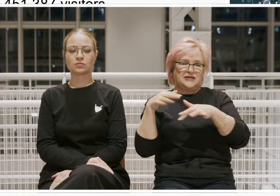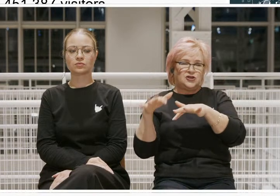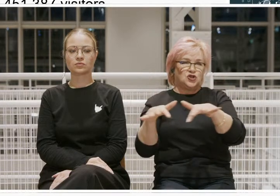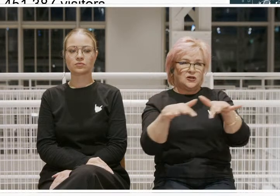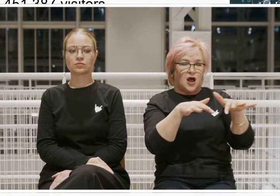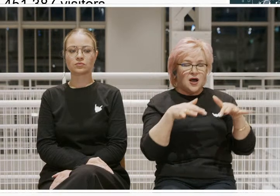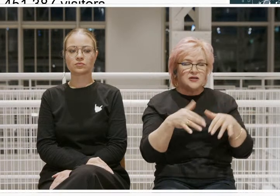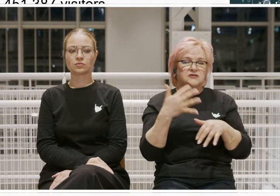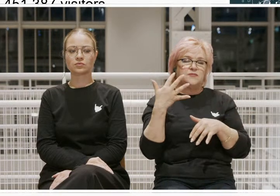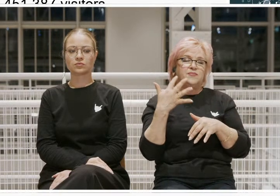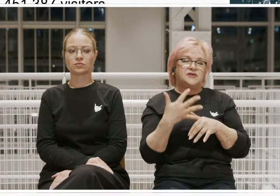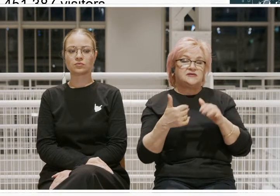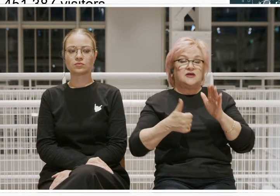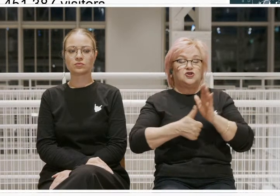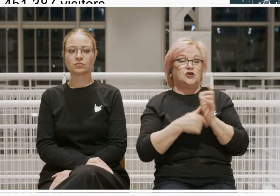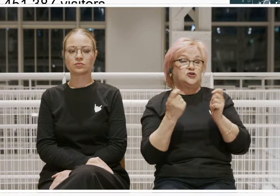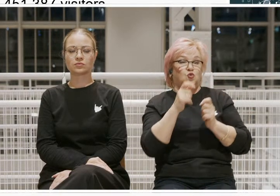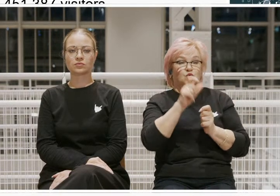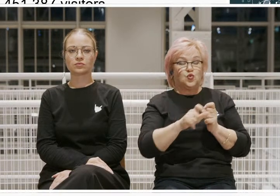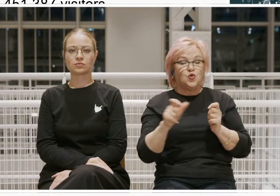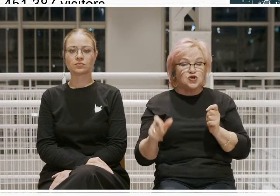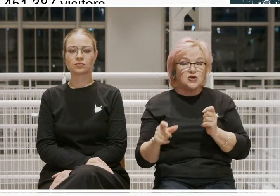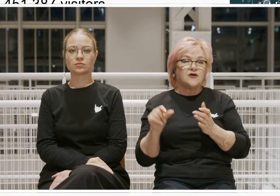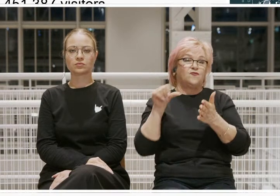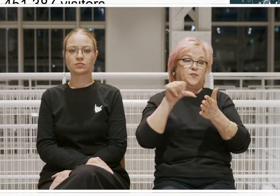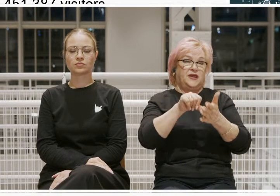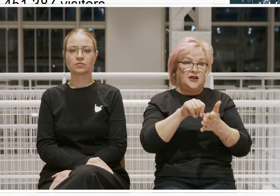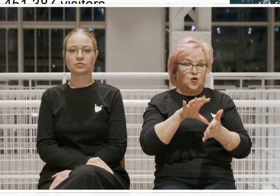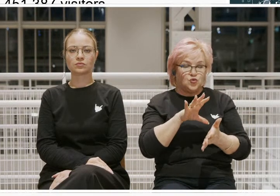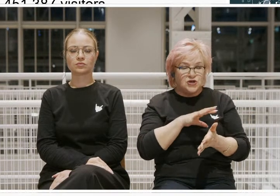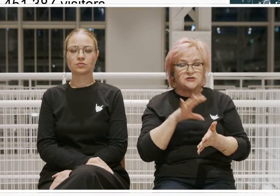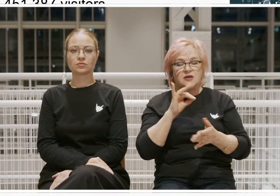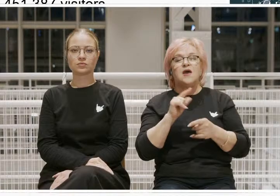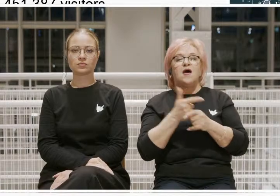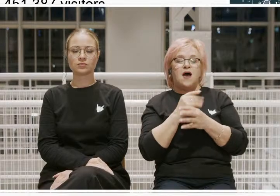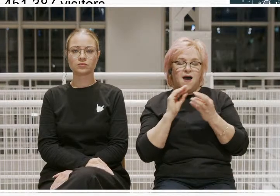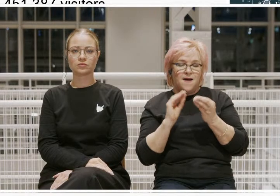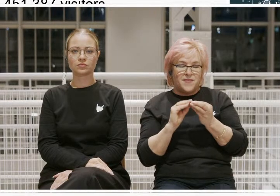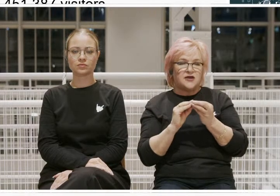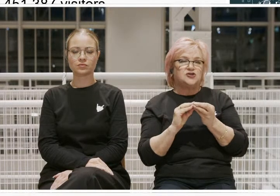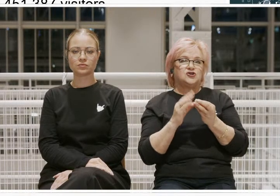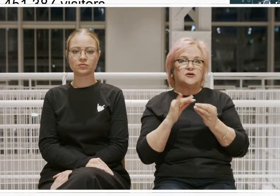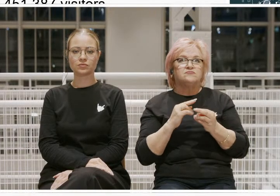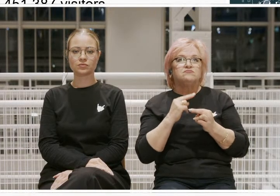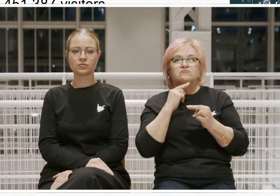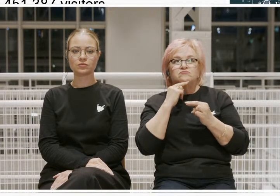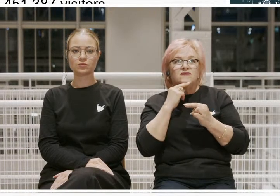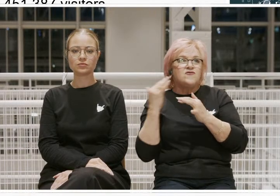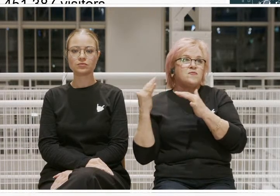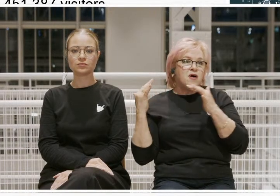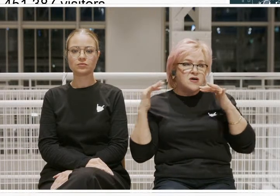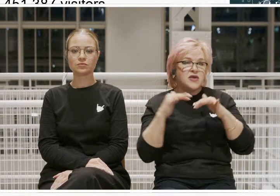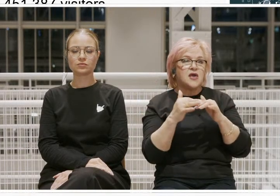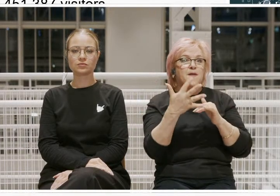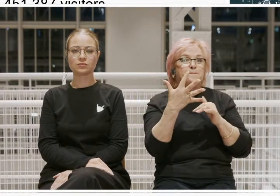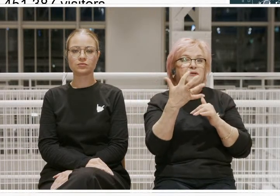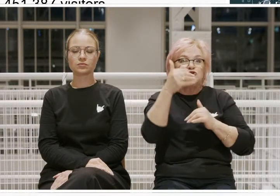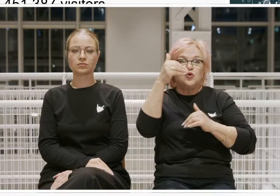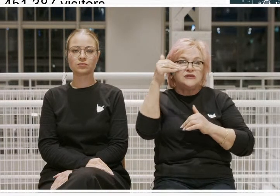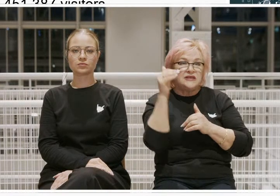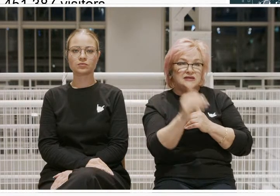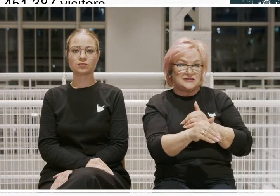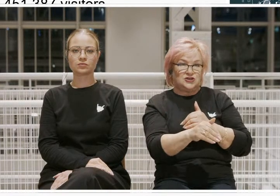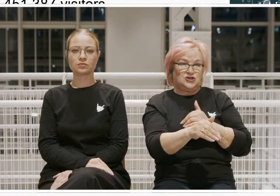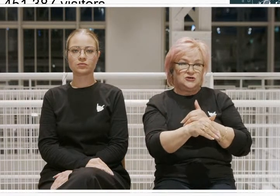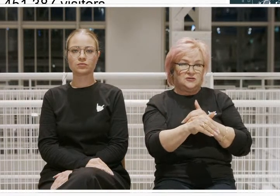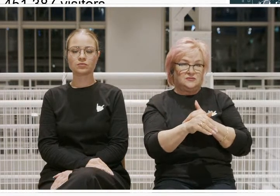of 56 artists, and again, it almost attracted 100,000 visitors. So